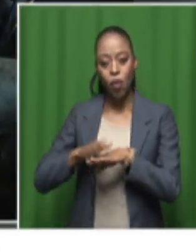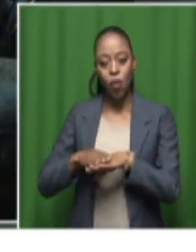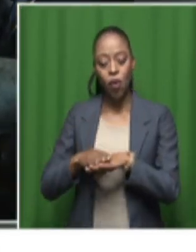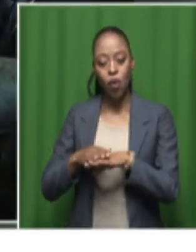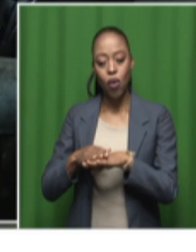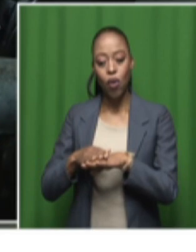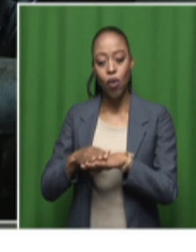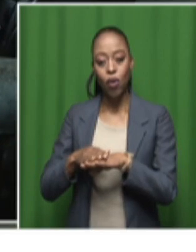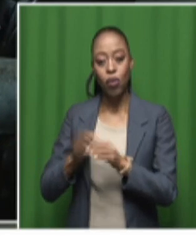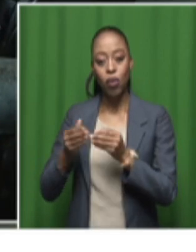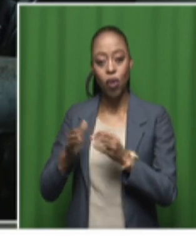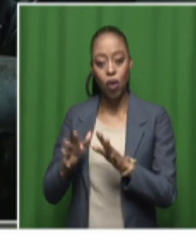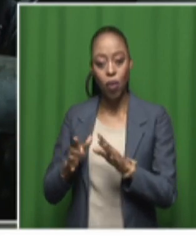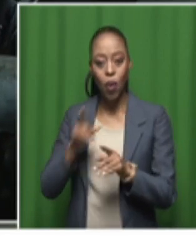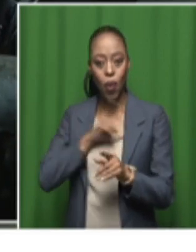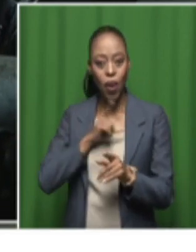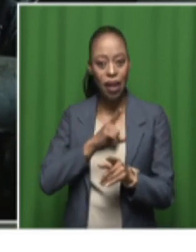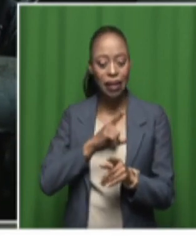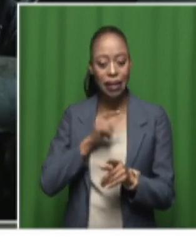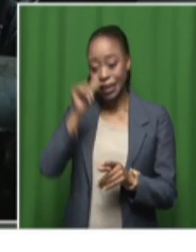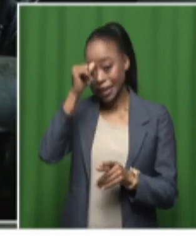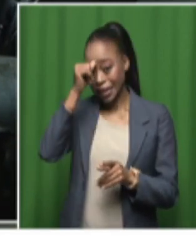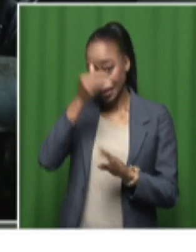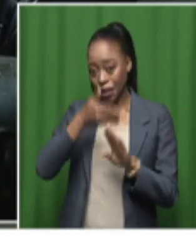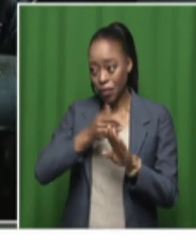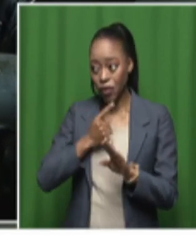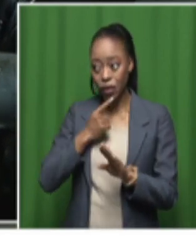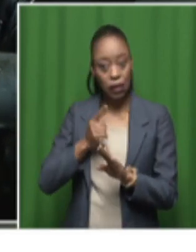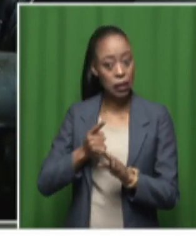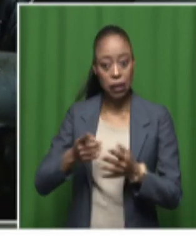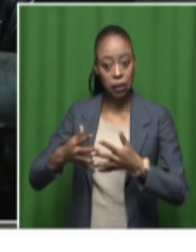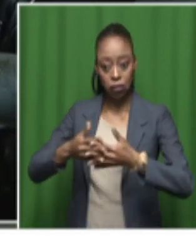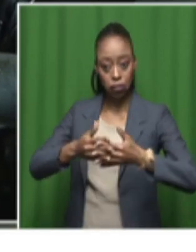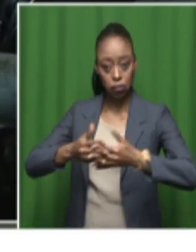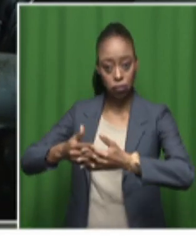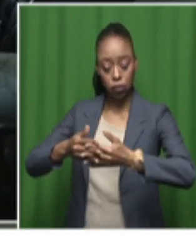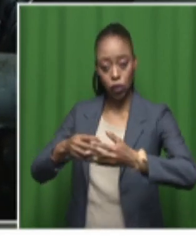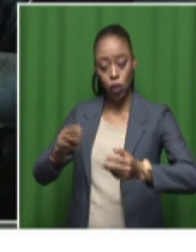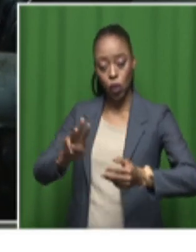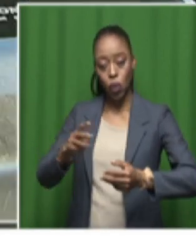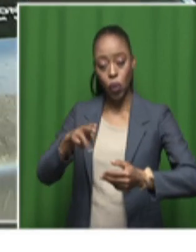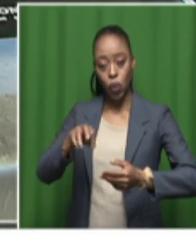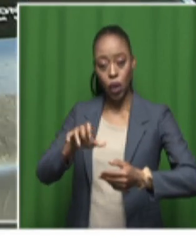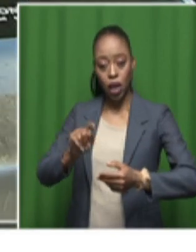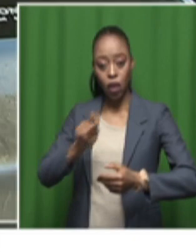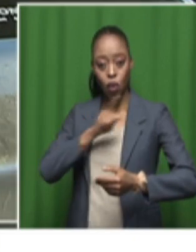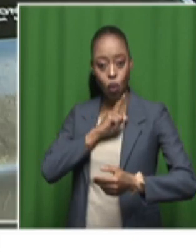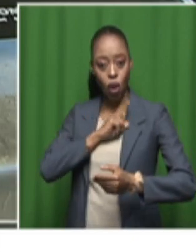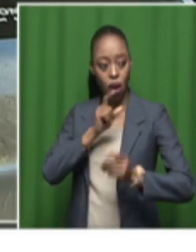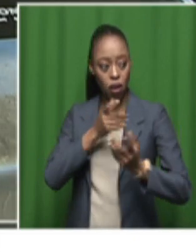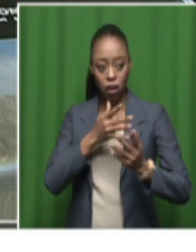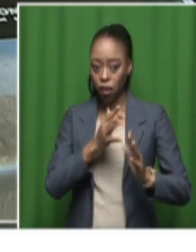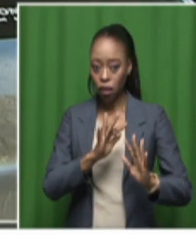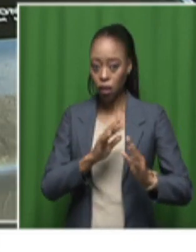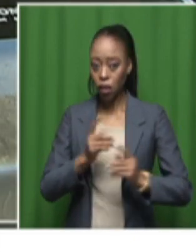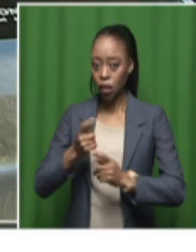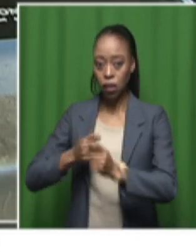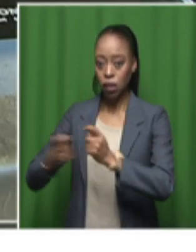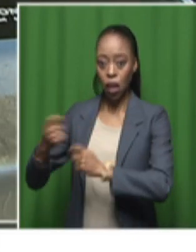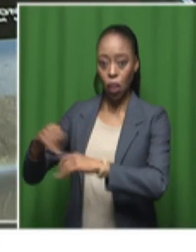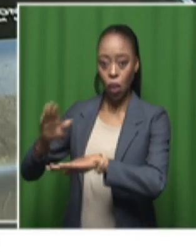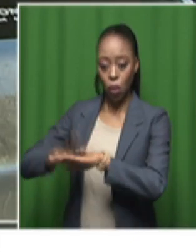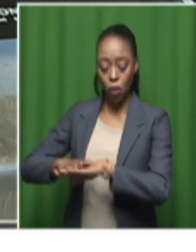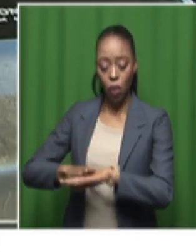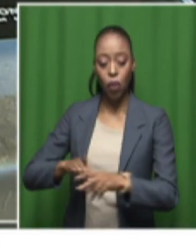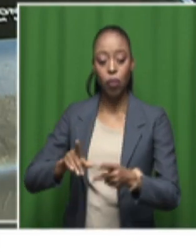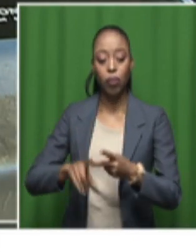was contemplating banning wheat from leaving India in order to provide for their own people. Malaysia did the same with